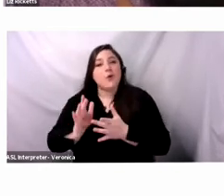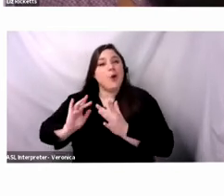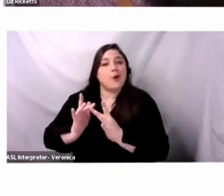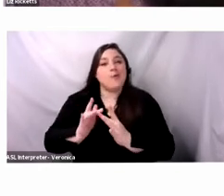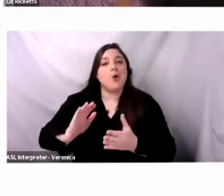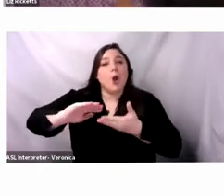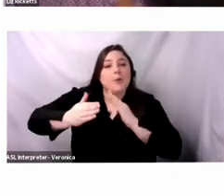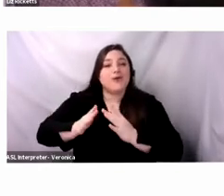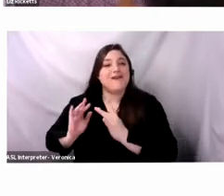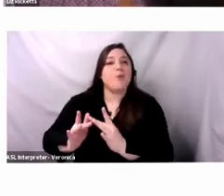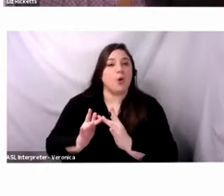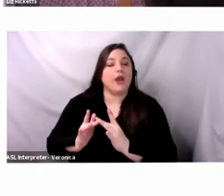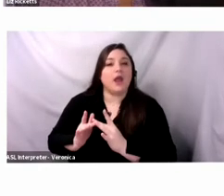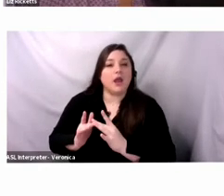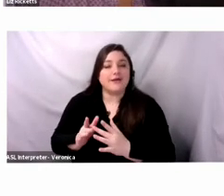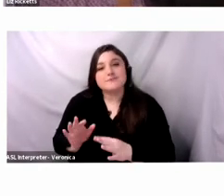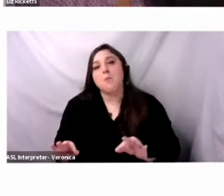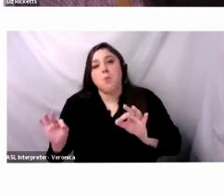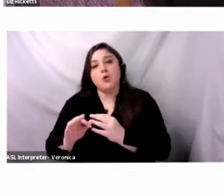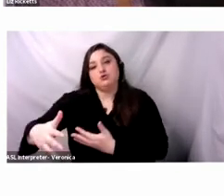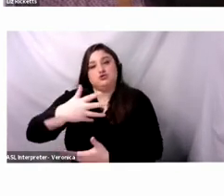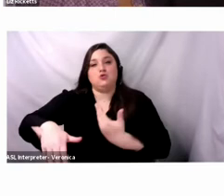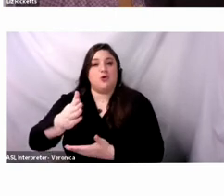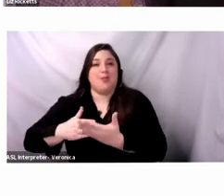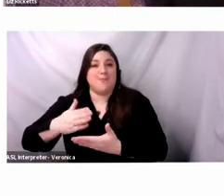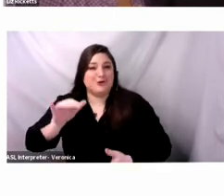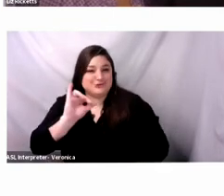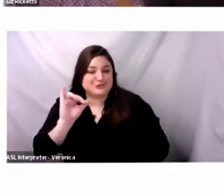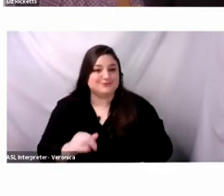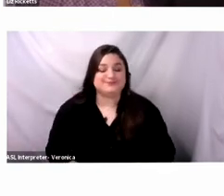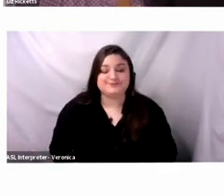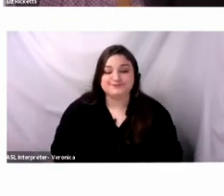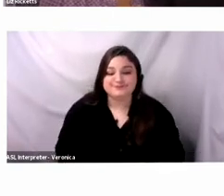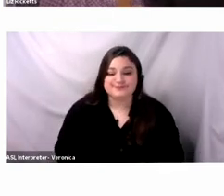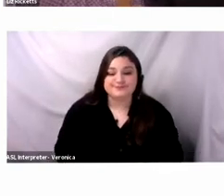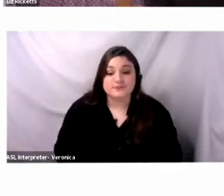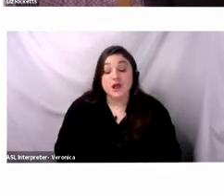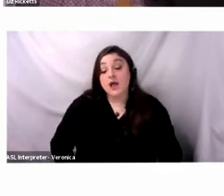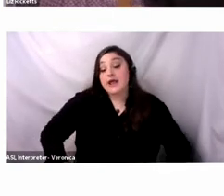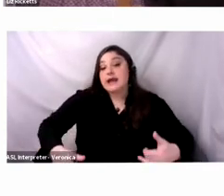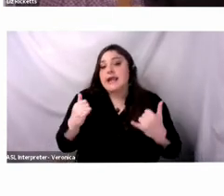Meanwhile, colonialism. The colonial frontier demands compliance.